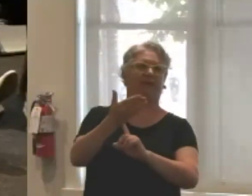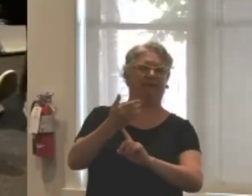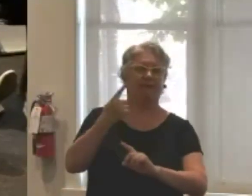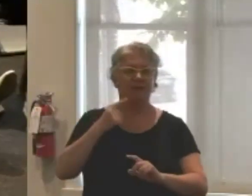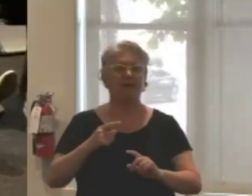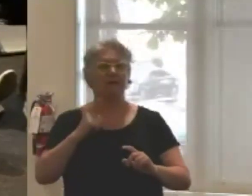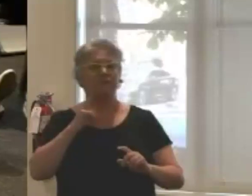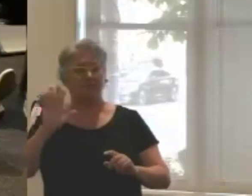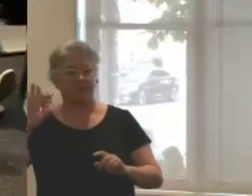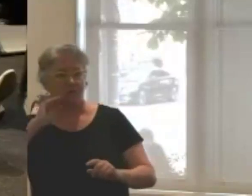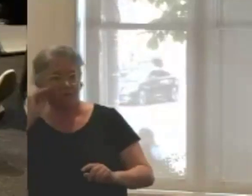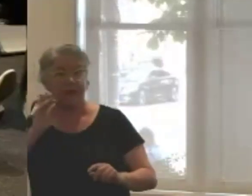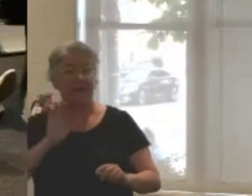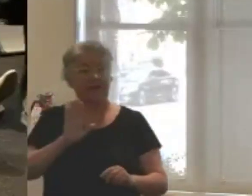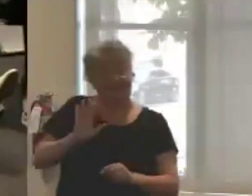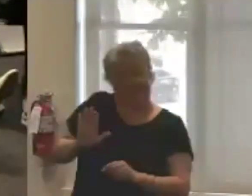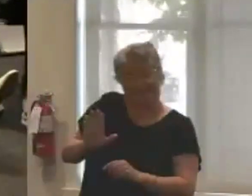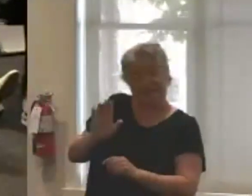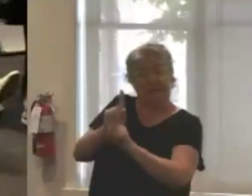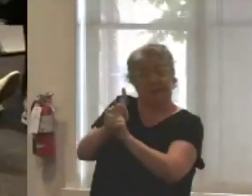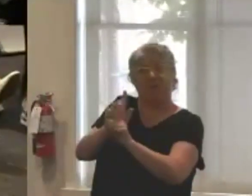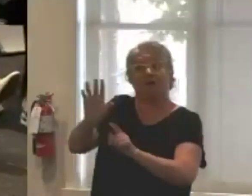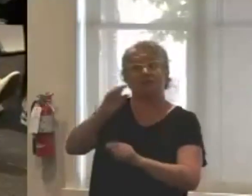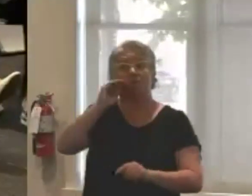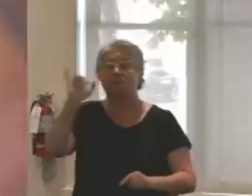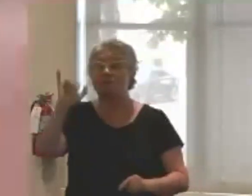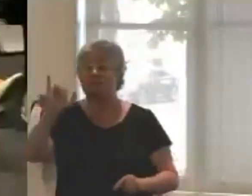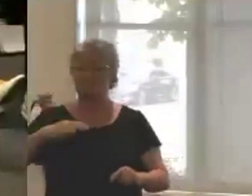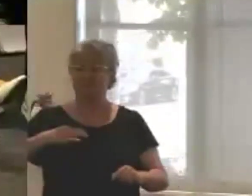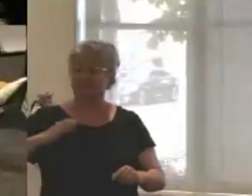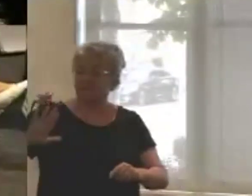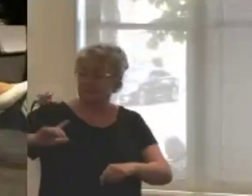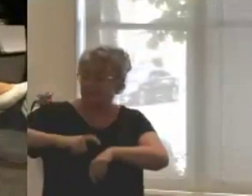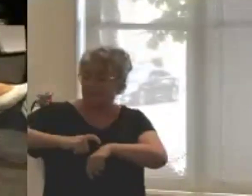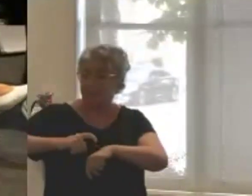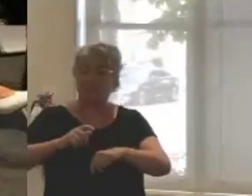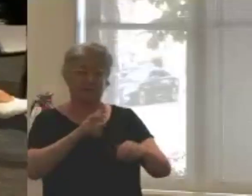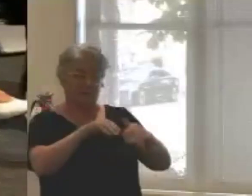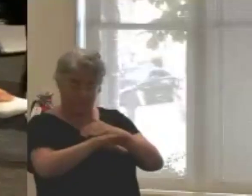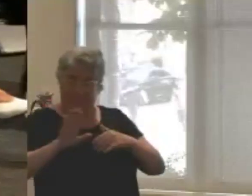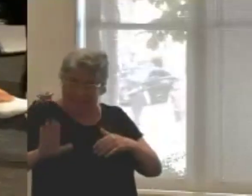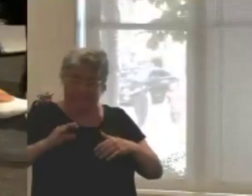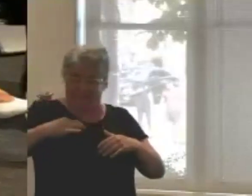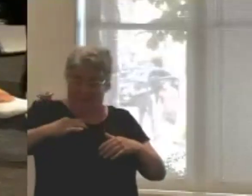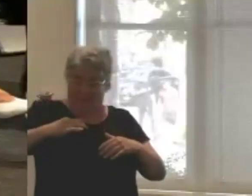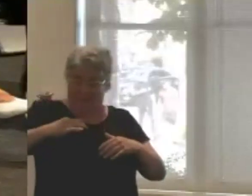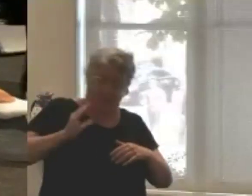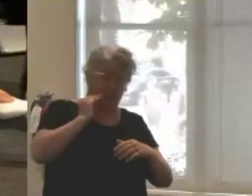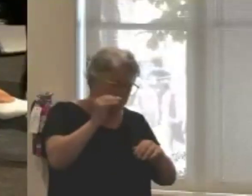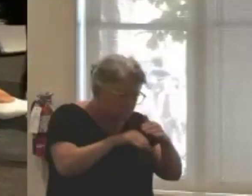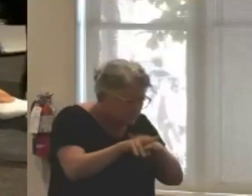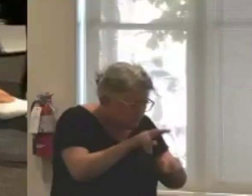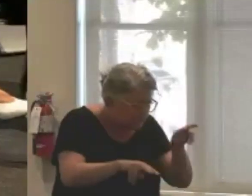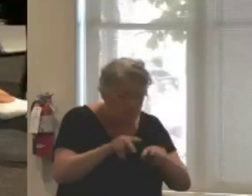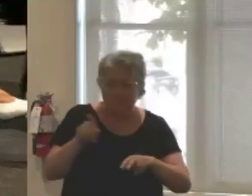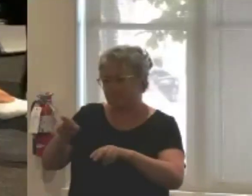well. So just by making sure it's a safe environment for the mentor who's volunteering his or her time for the child, and making sure that the child's home is a safe environment